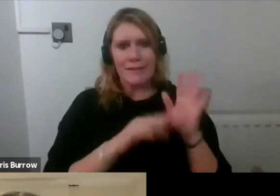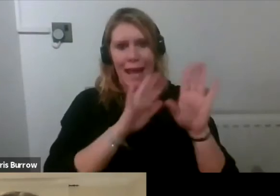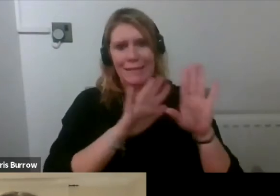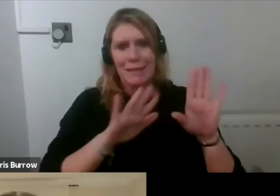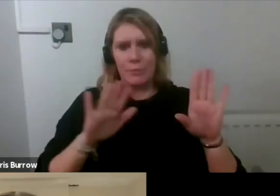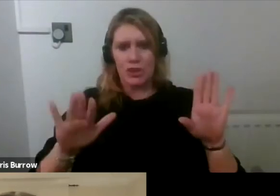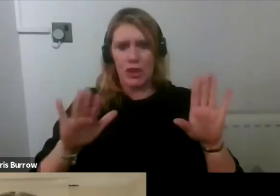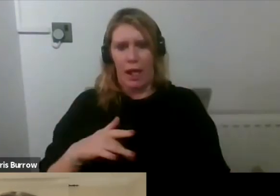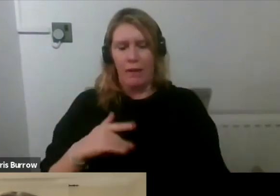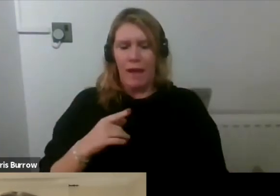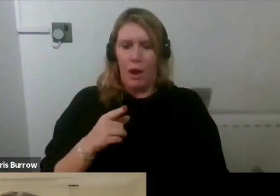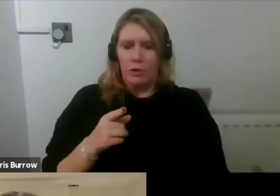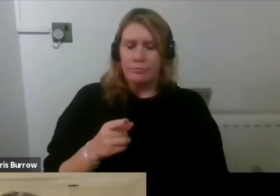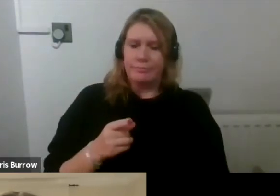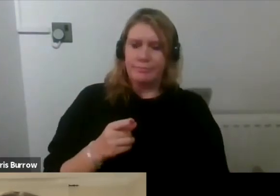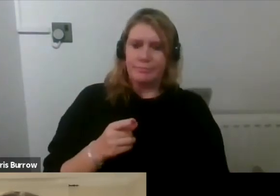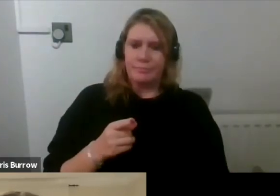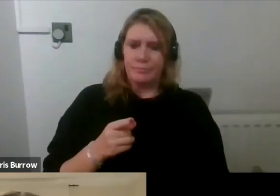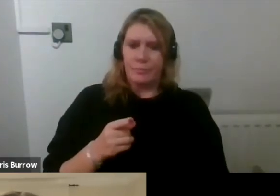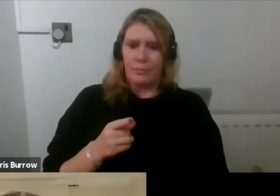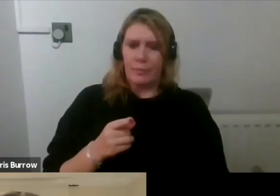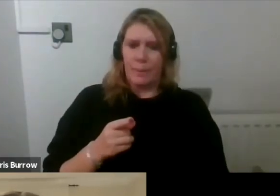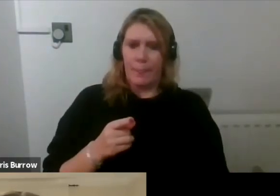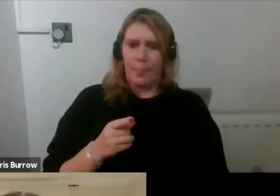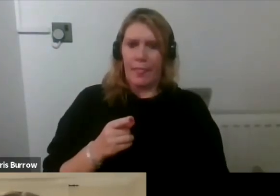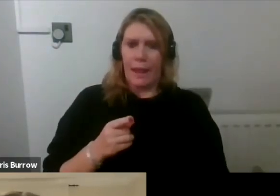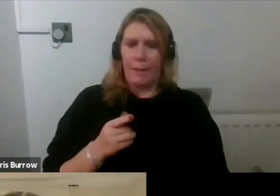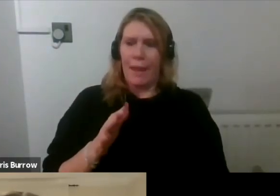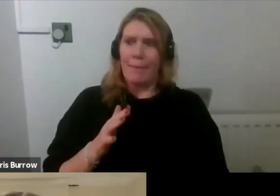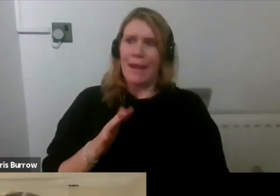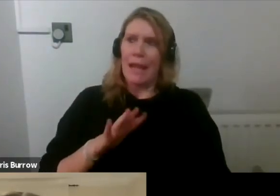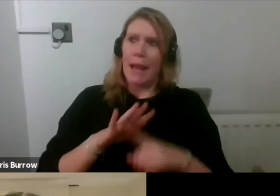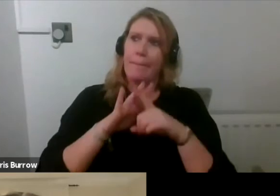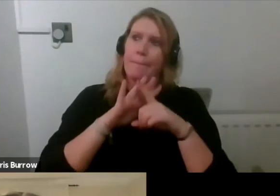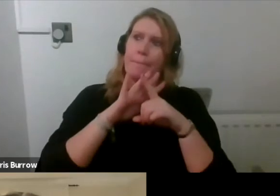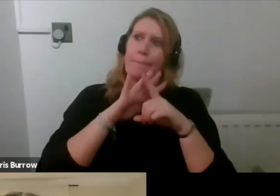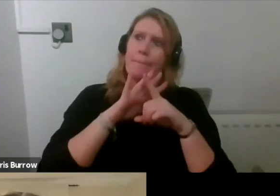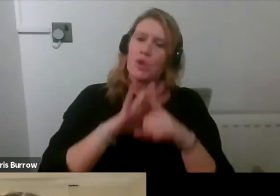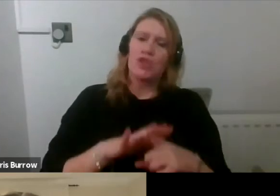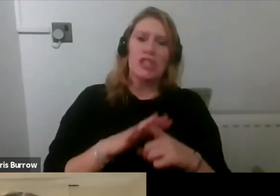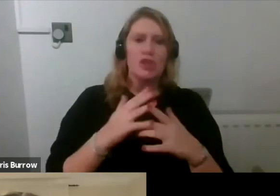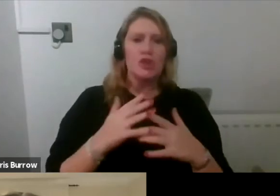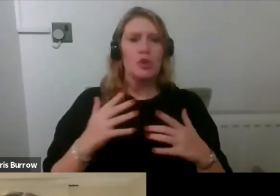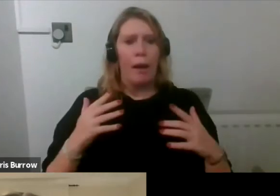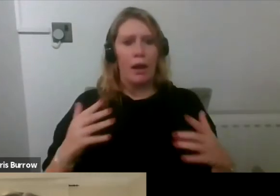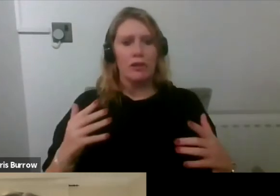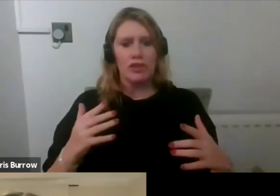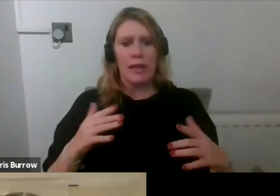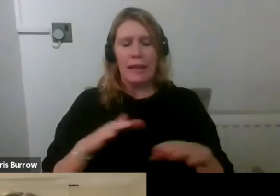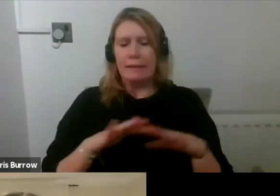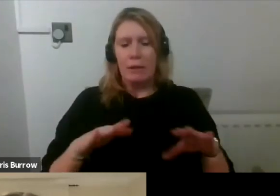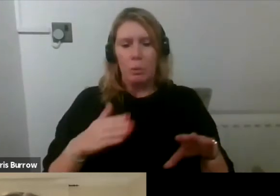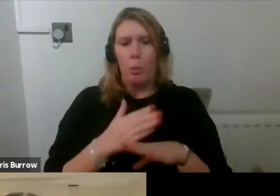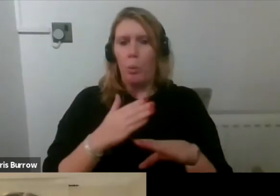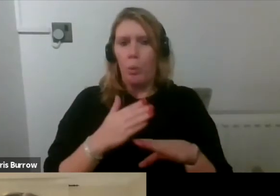in there. I felt like he pushed it a bit too far, and it doesn't quite work. And